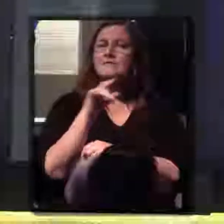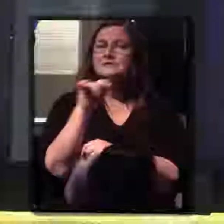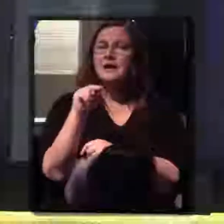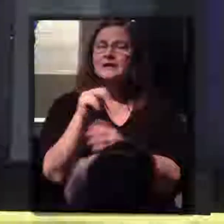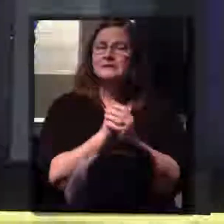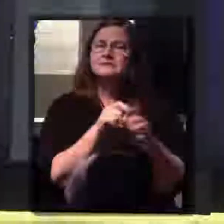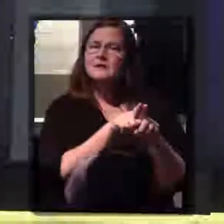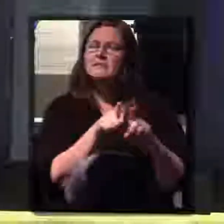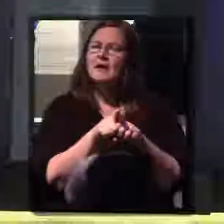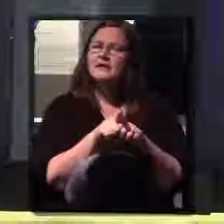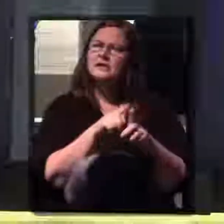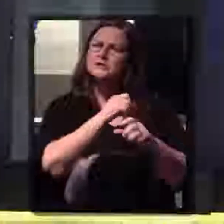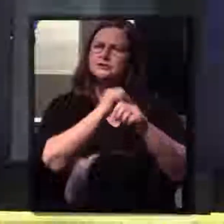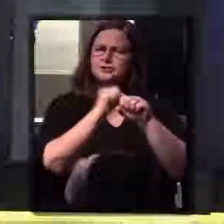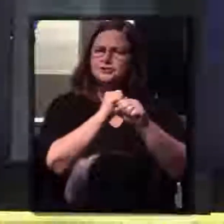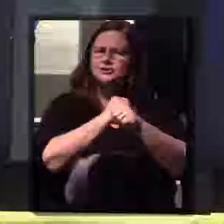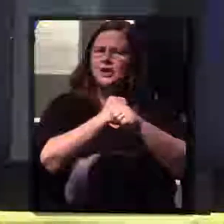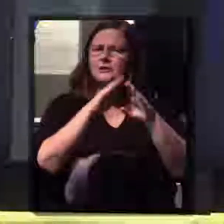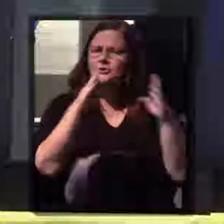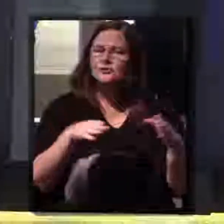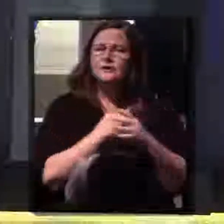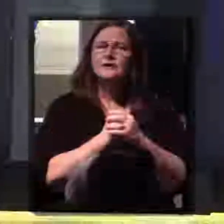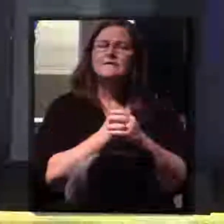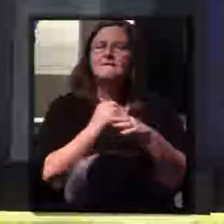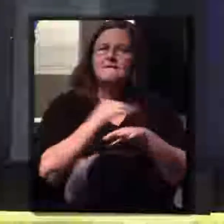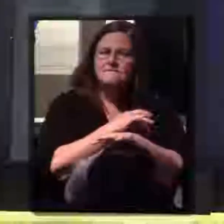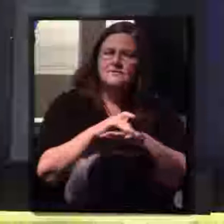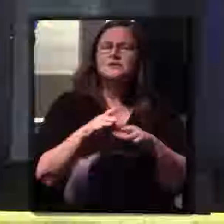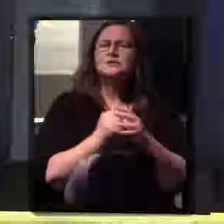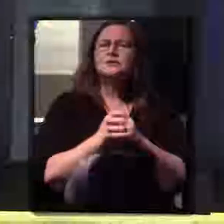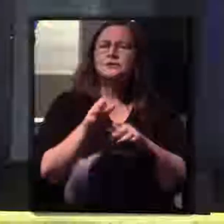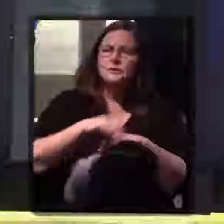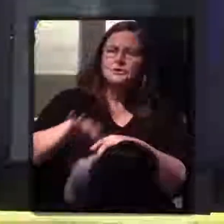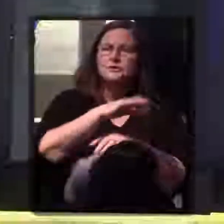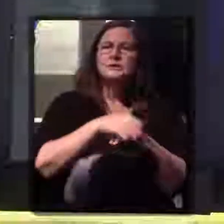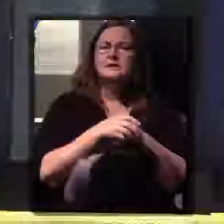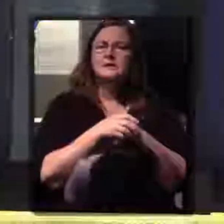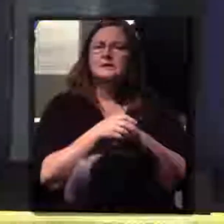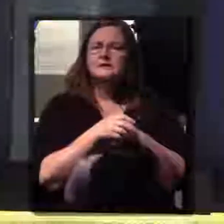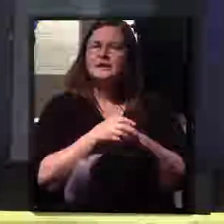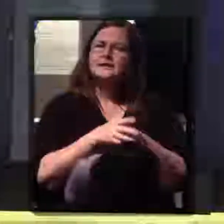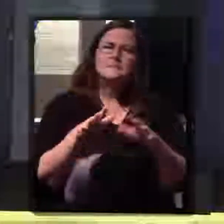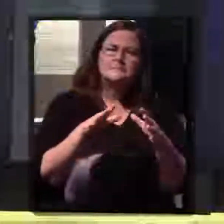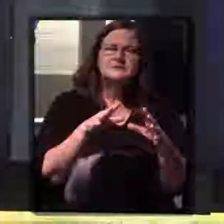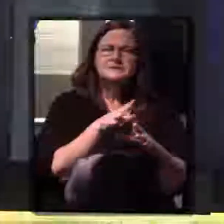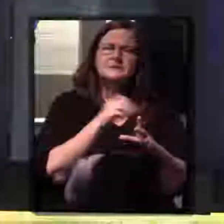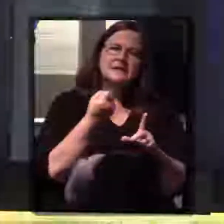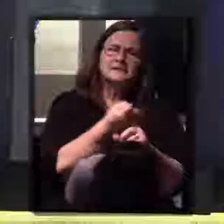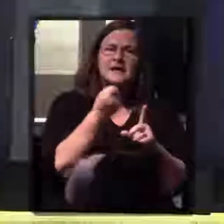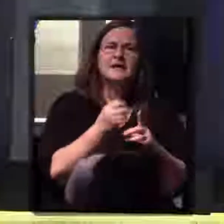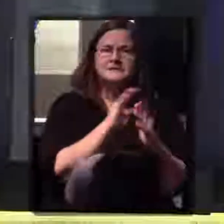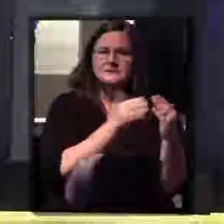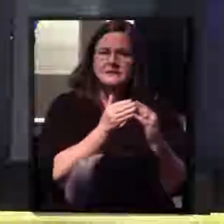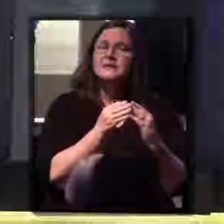to Jerusalem in particular, "the daughter of Zion is like a shelter in a vineyard, like a watchman's hut in a